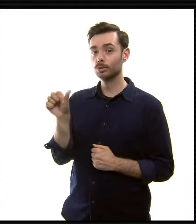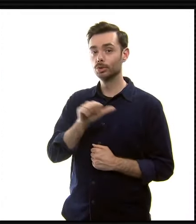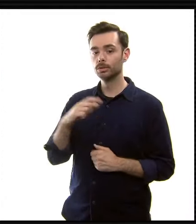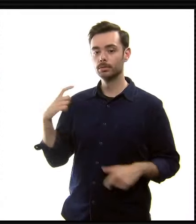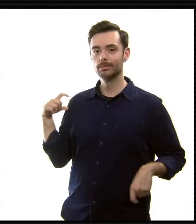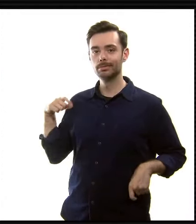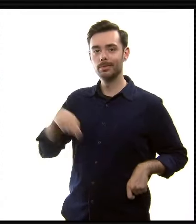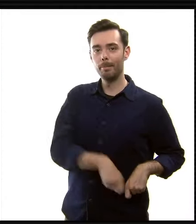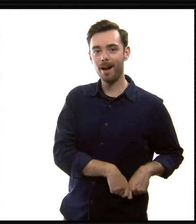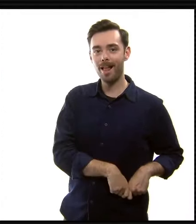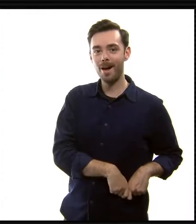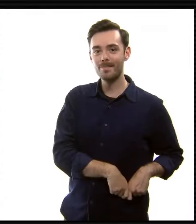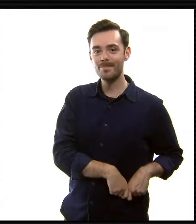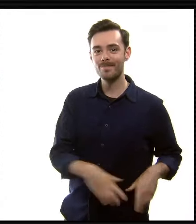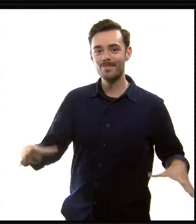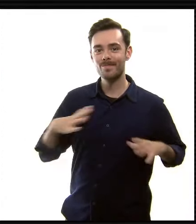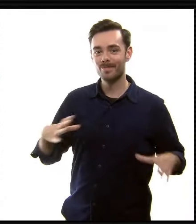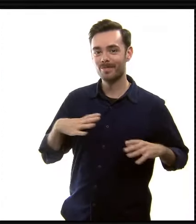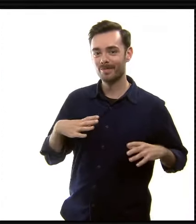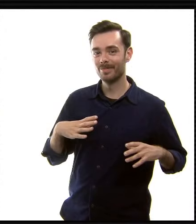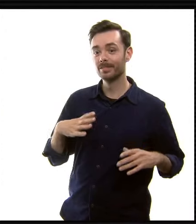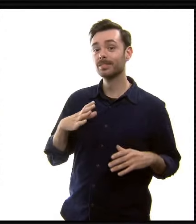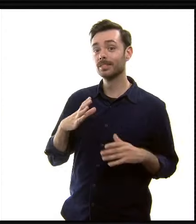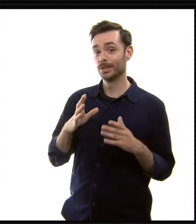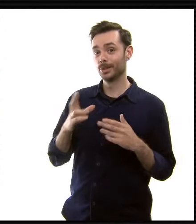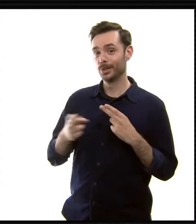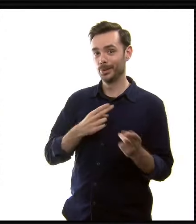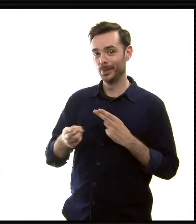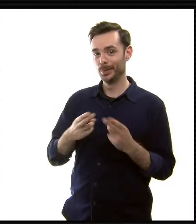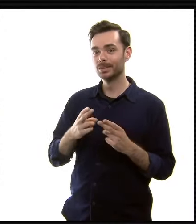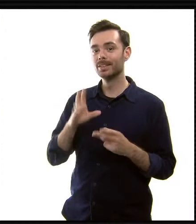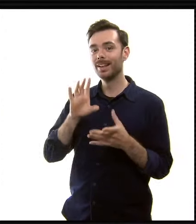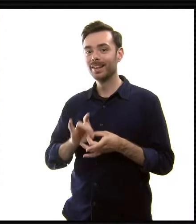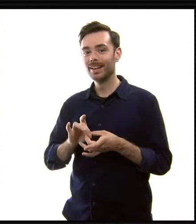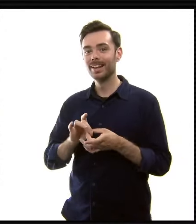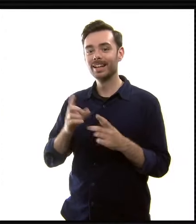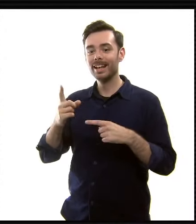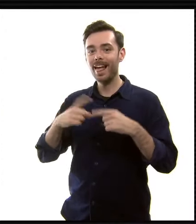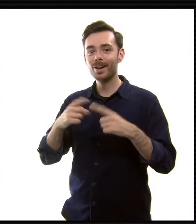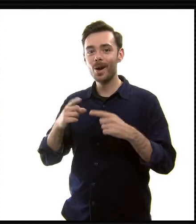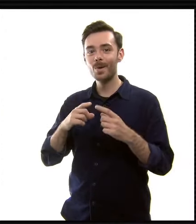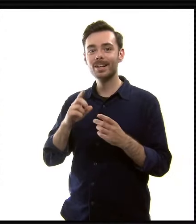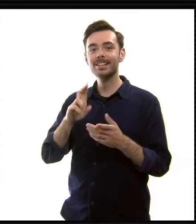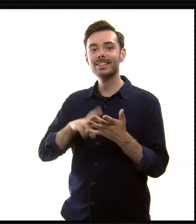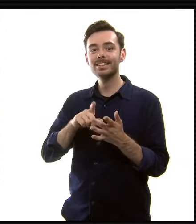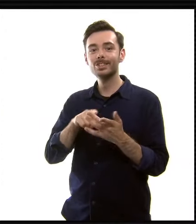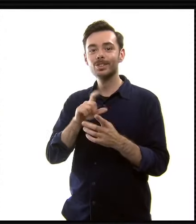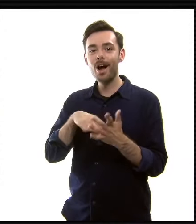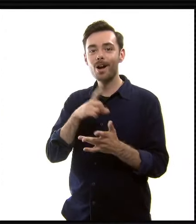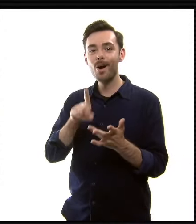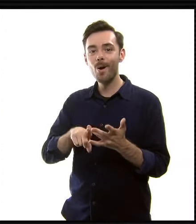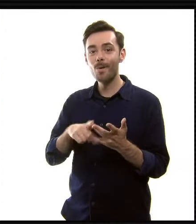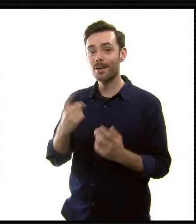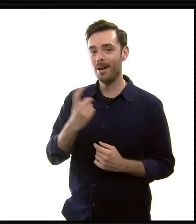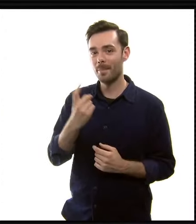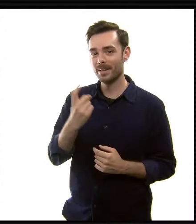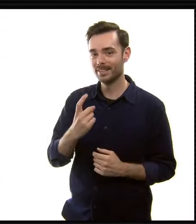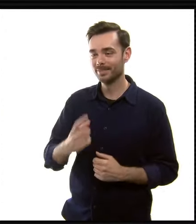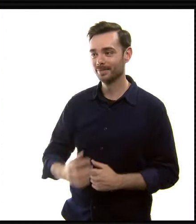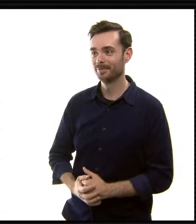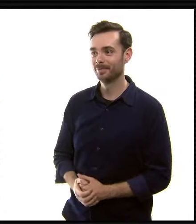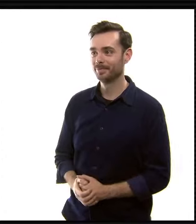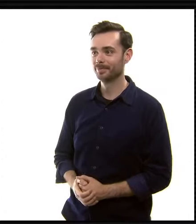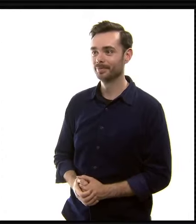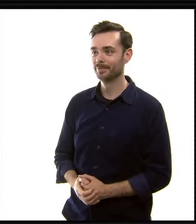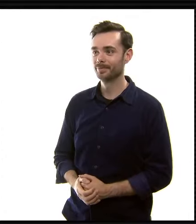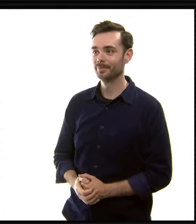we have some massive LEGO Ninjago news to reveal. I was wondering where that buckle thing was going to go. But I brought it home. There was resolution. So for all